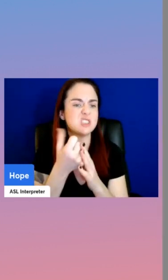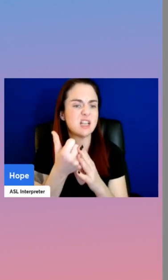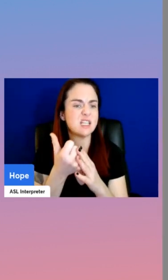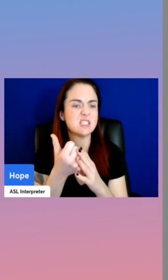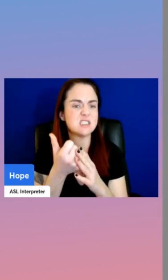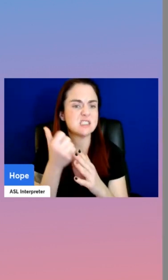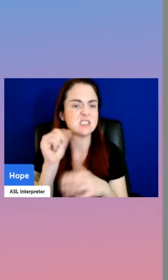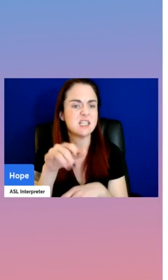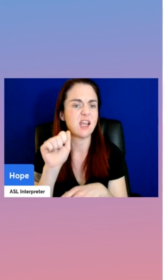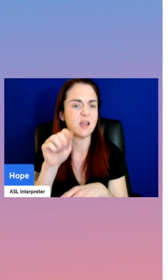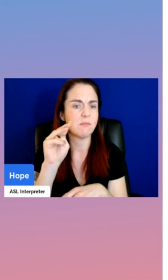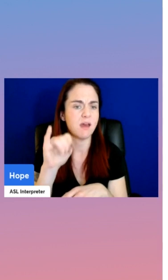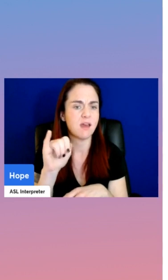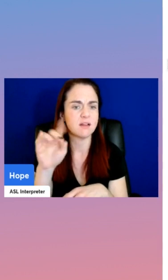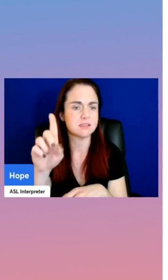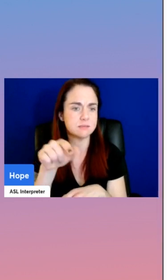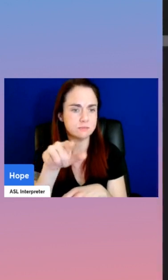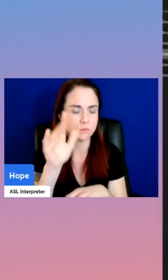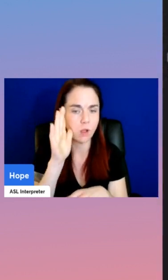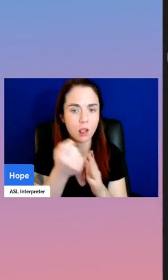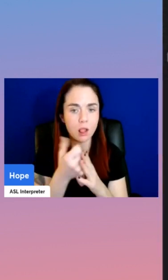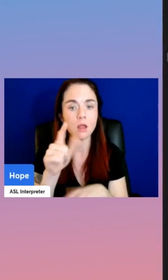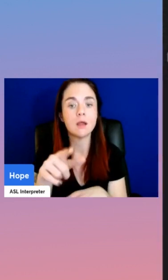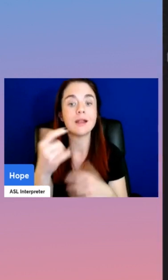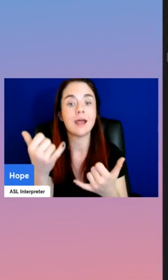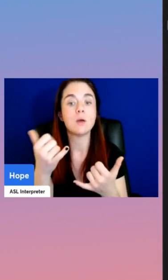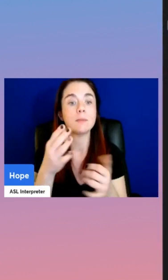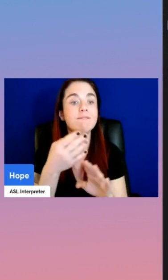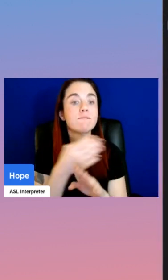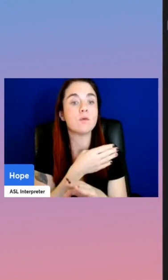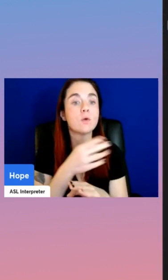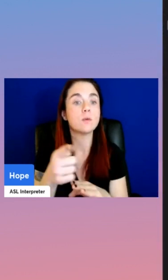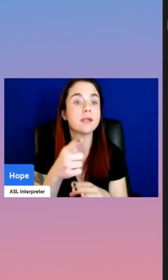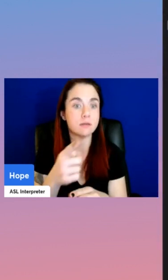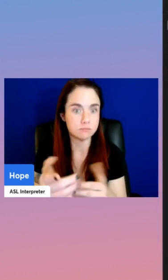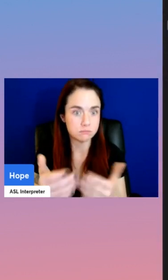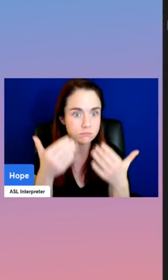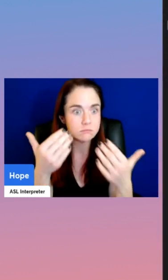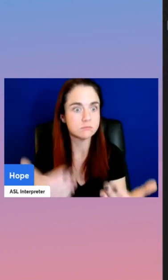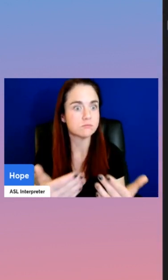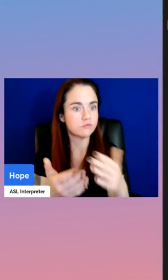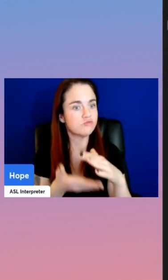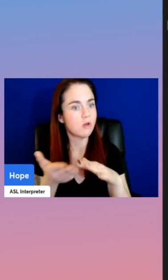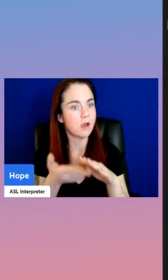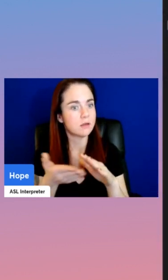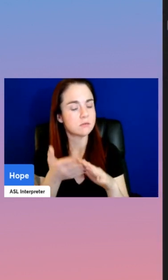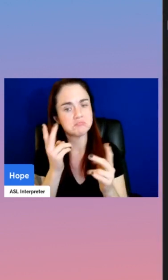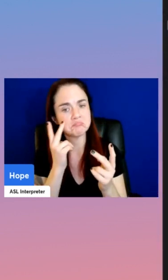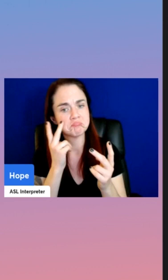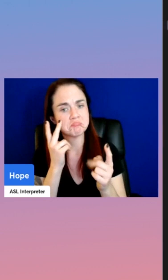the AMI ID. So before we execute the run, let's see. Remember,